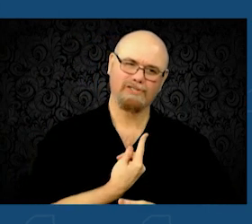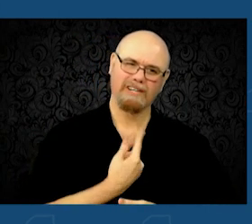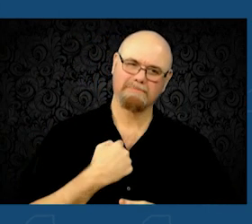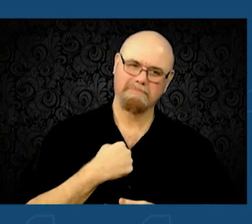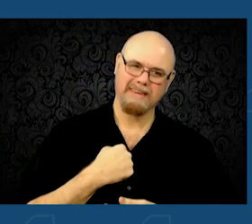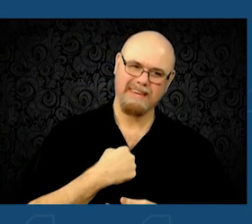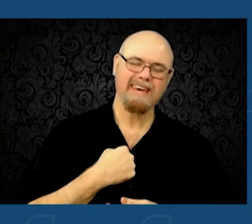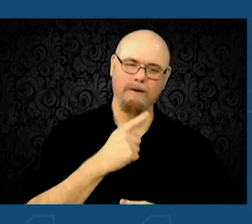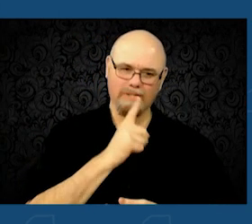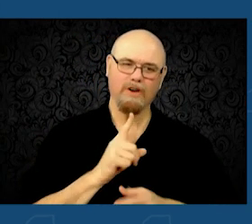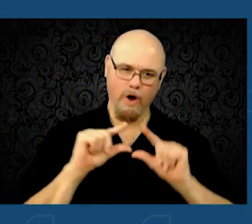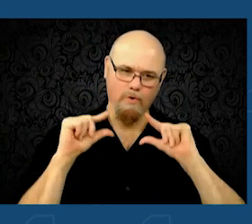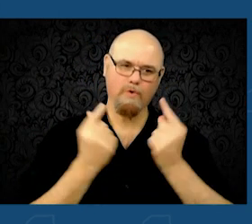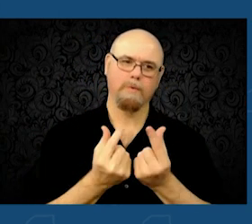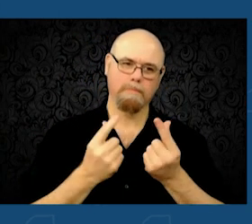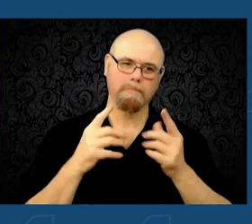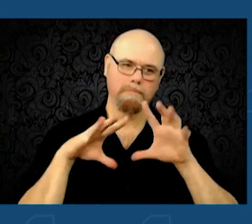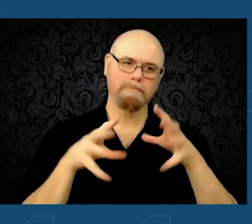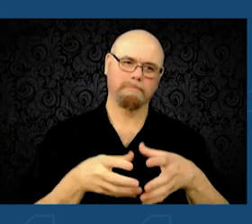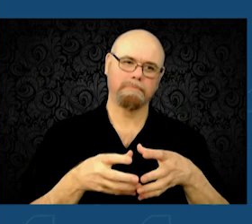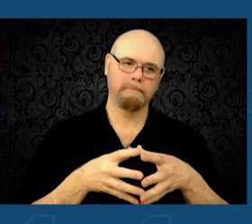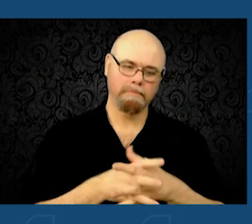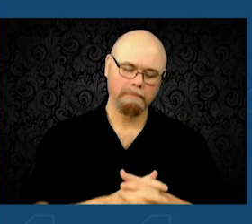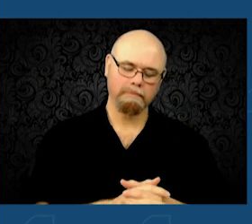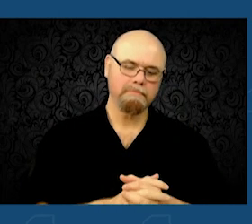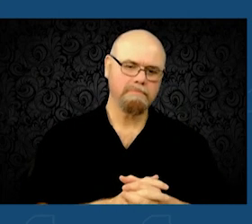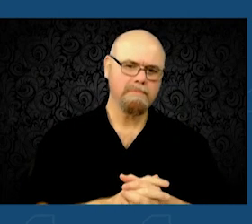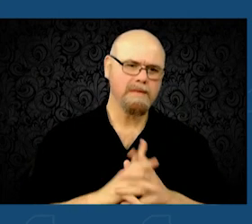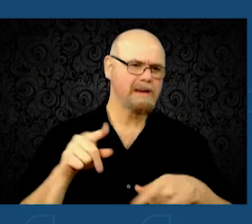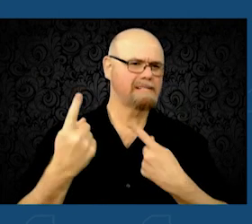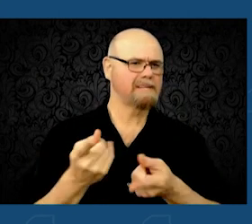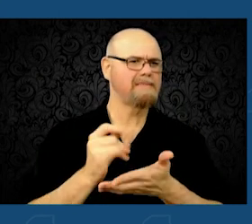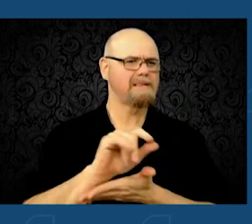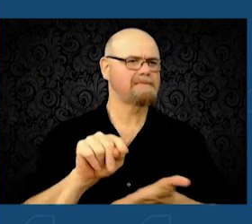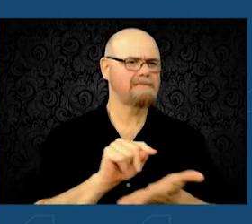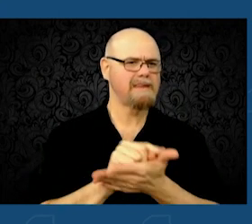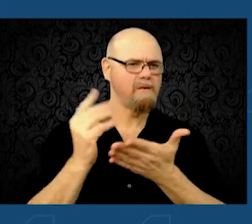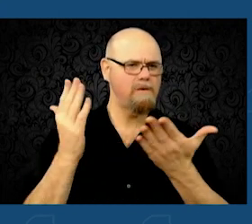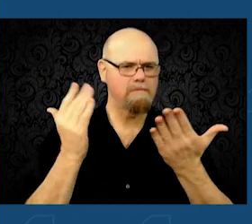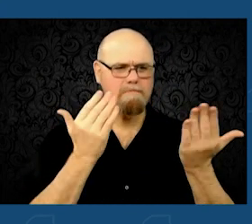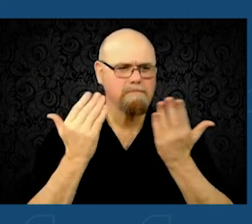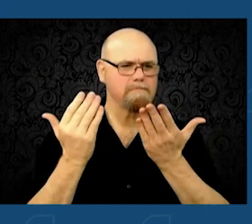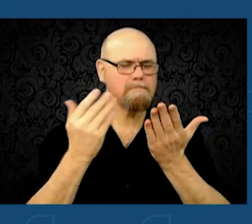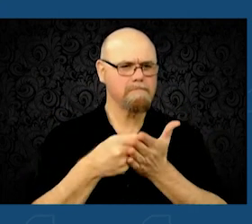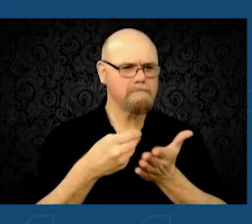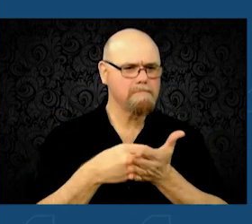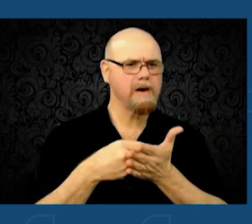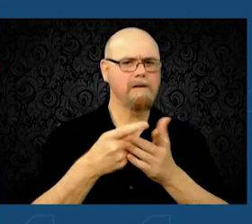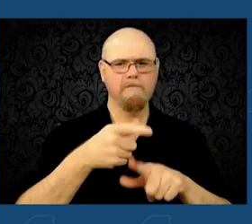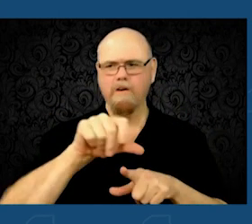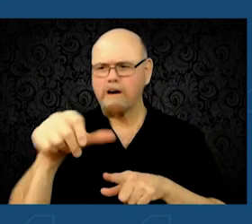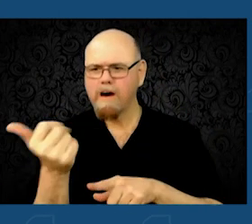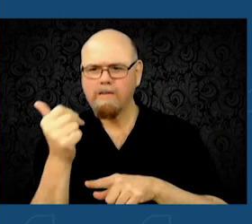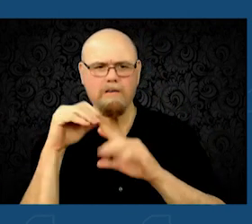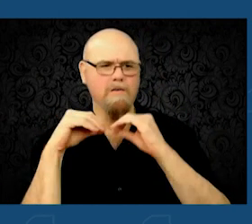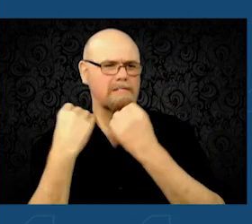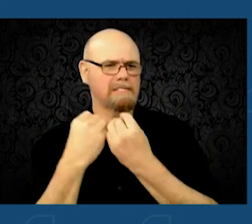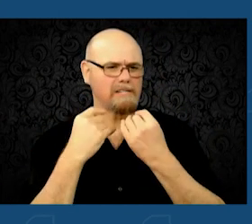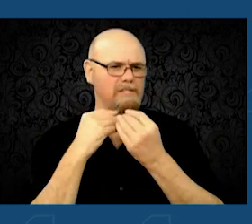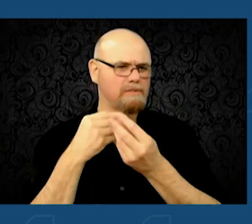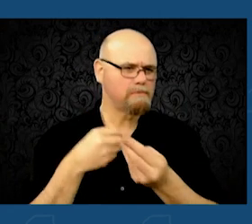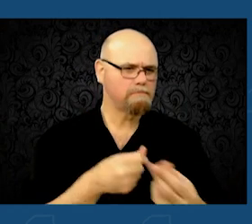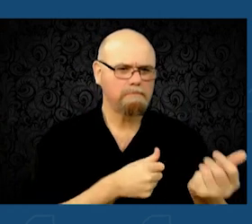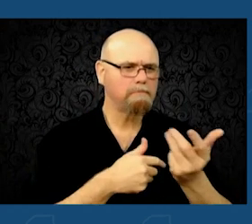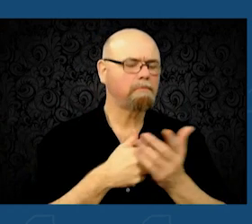effort. Since then, we've been able to secure financing for countless other organizations on the West Side, and we're going to continue to do it. But